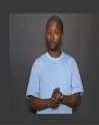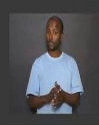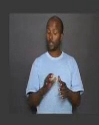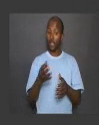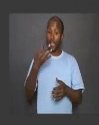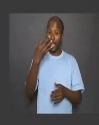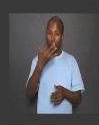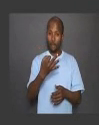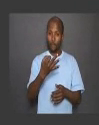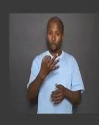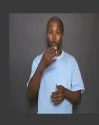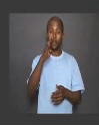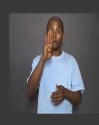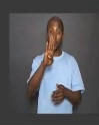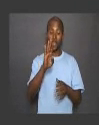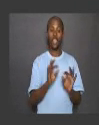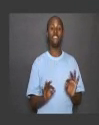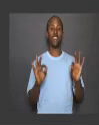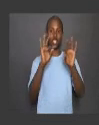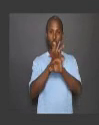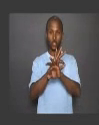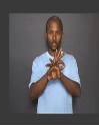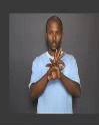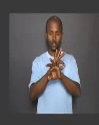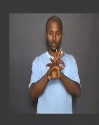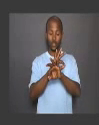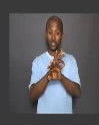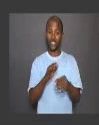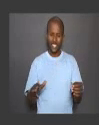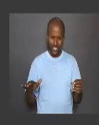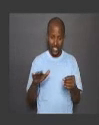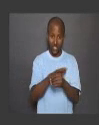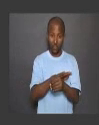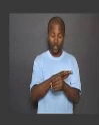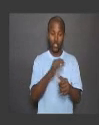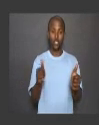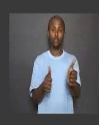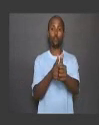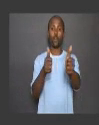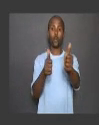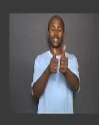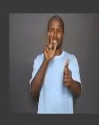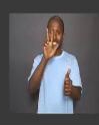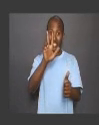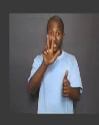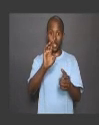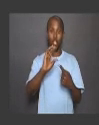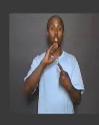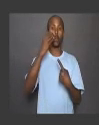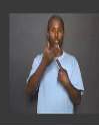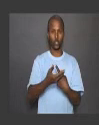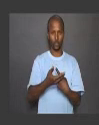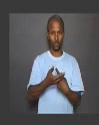Let f be a function that satisfies the following three